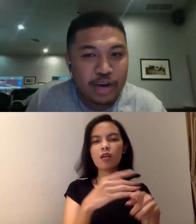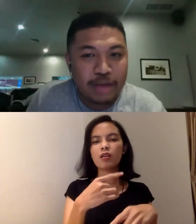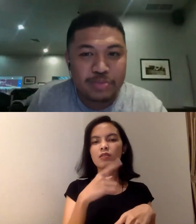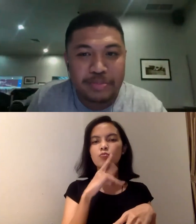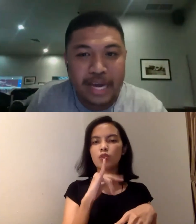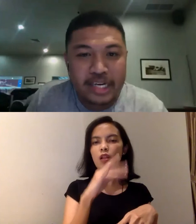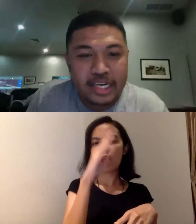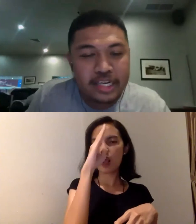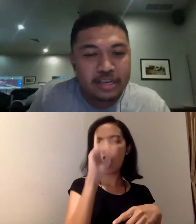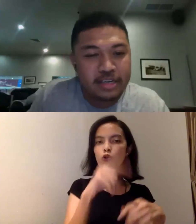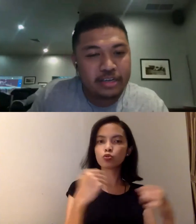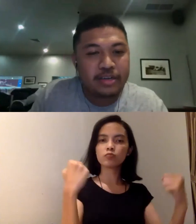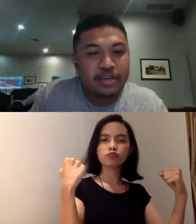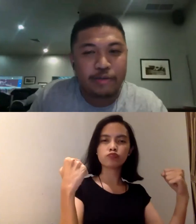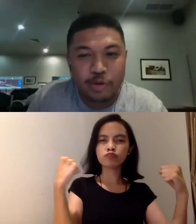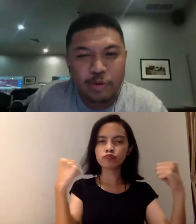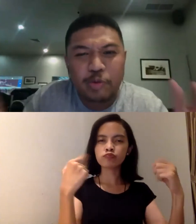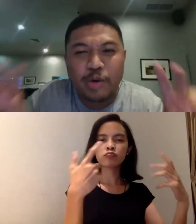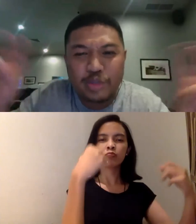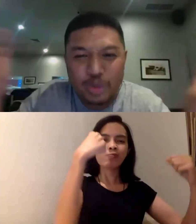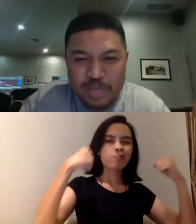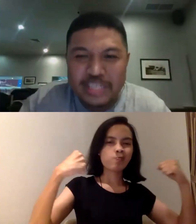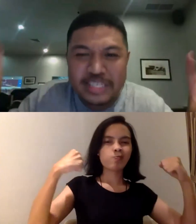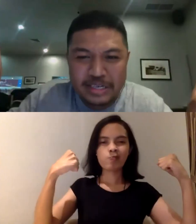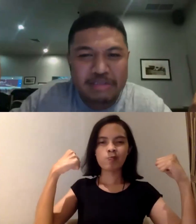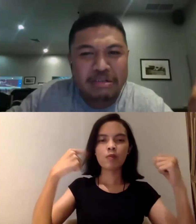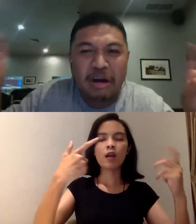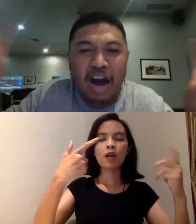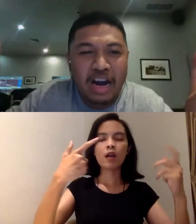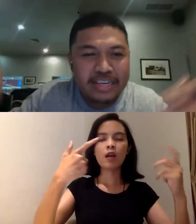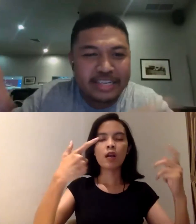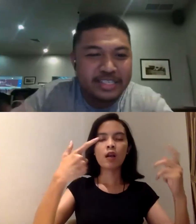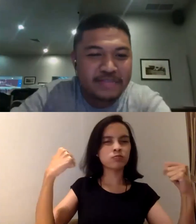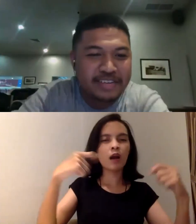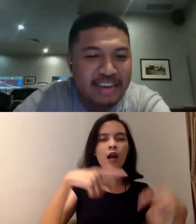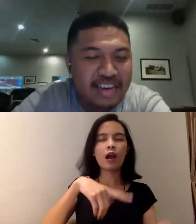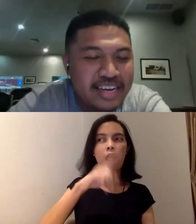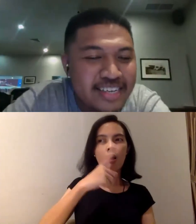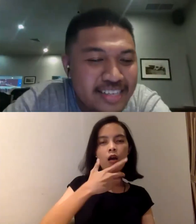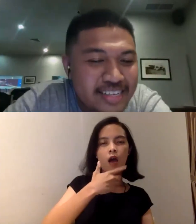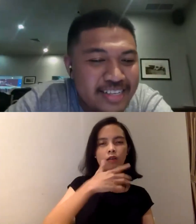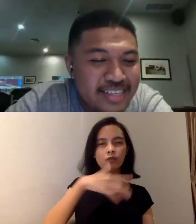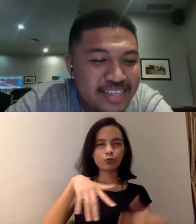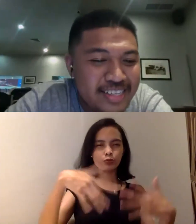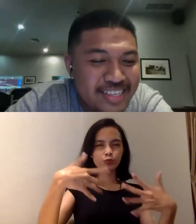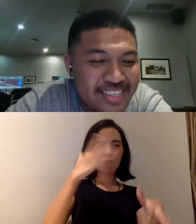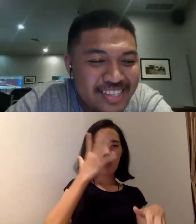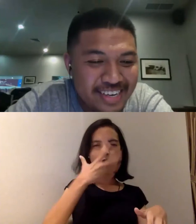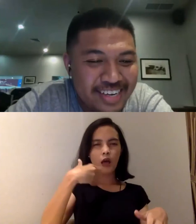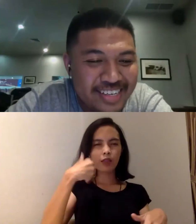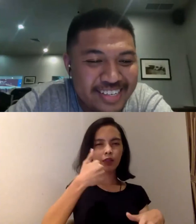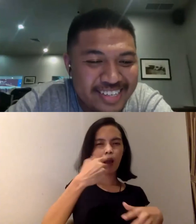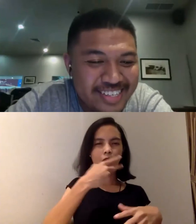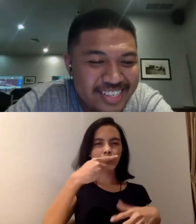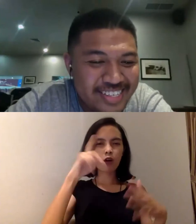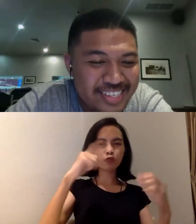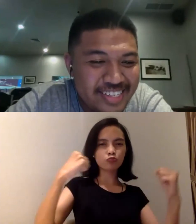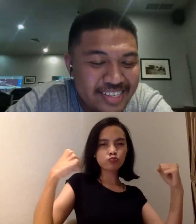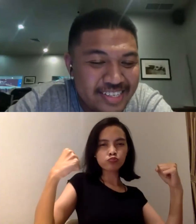that you have to be manly if you want to be considered hot and stuff like that. Yeah.